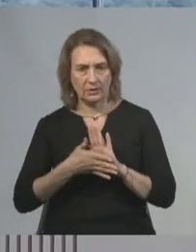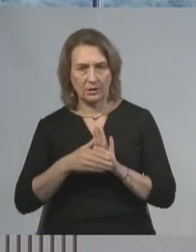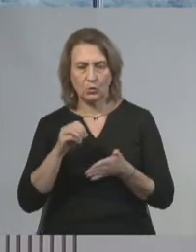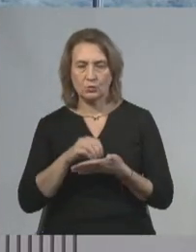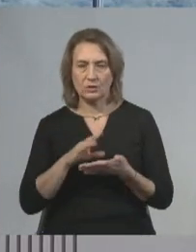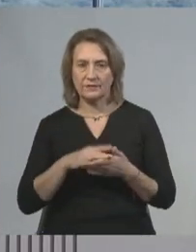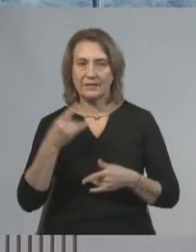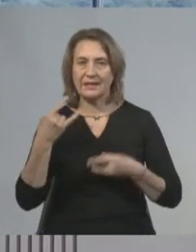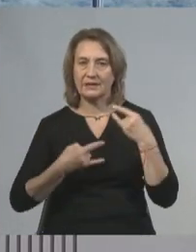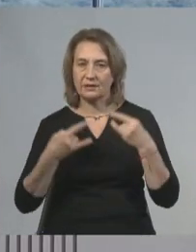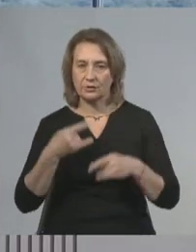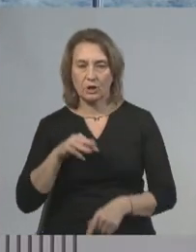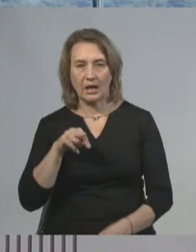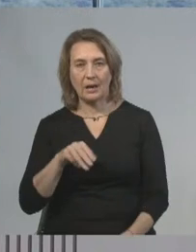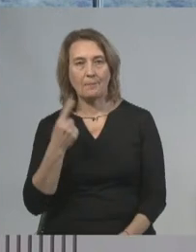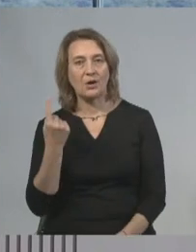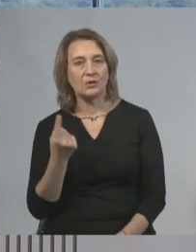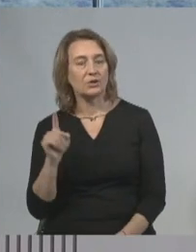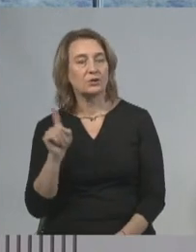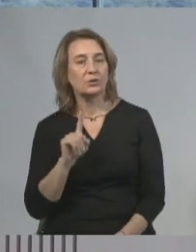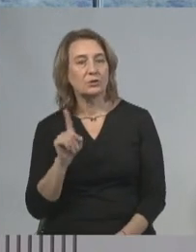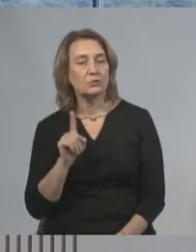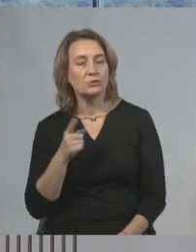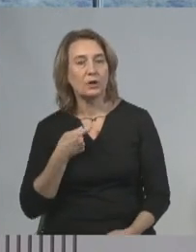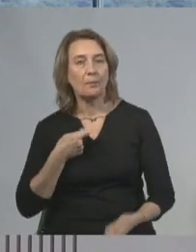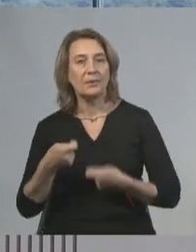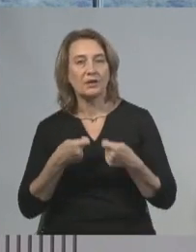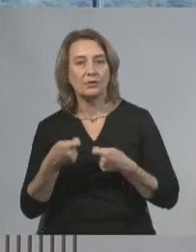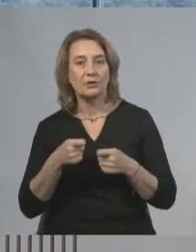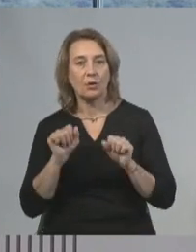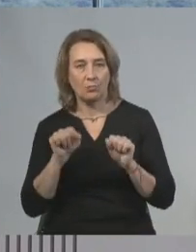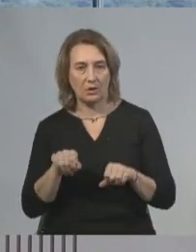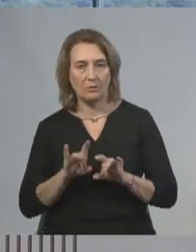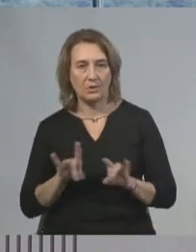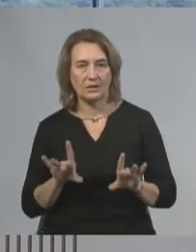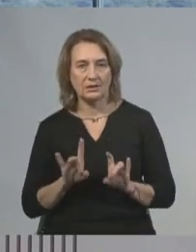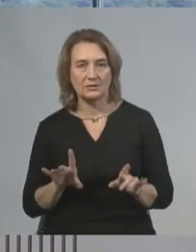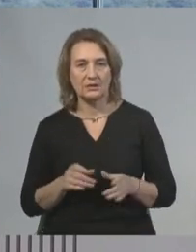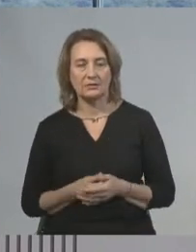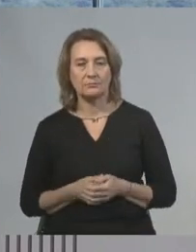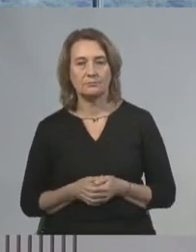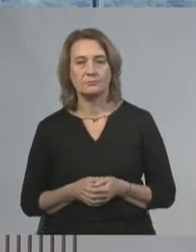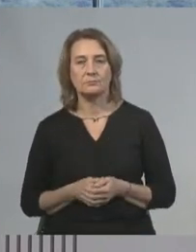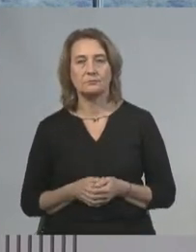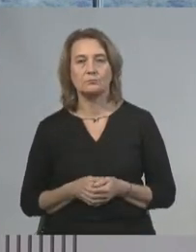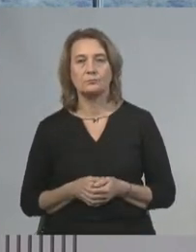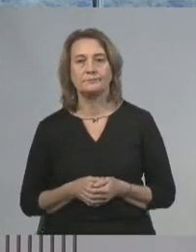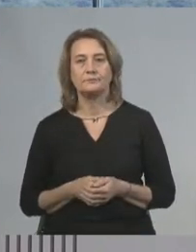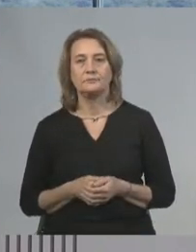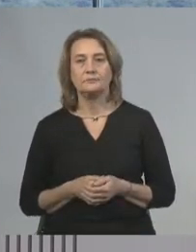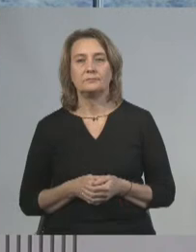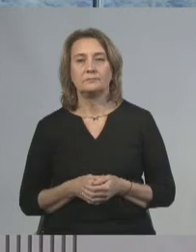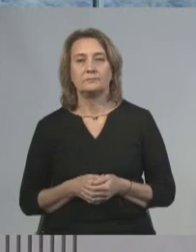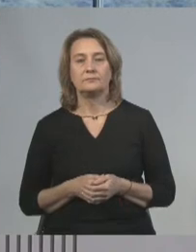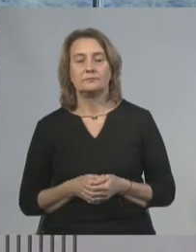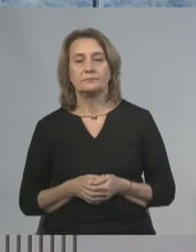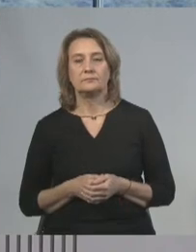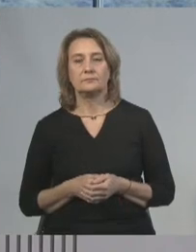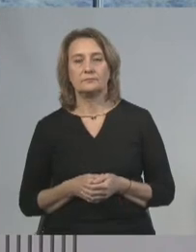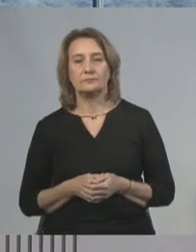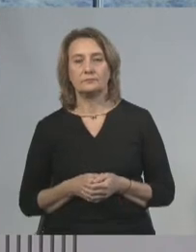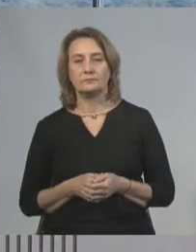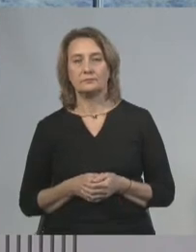a protocol on n1 tv channel what does this protocol regulate can you elaborate on that